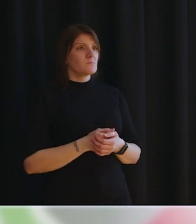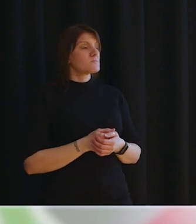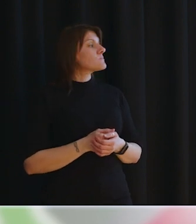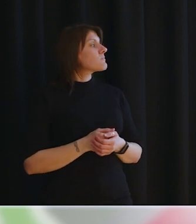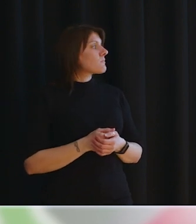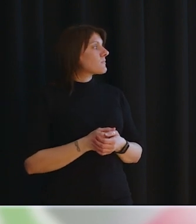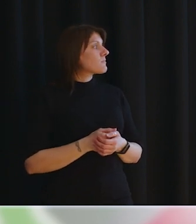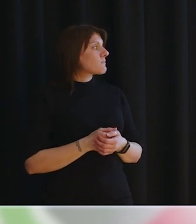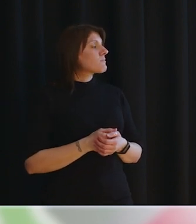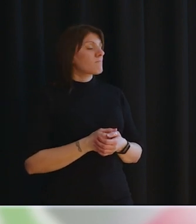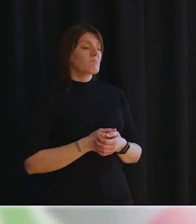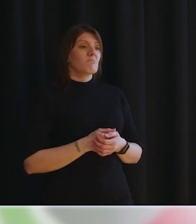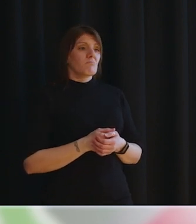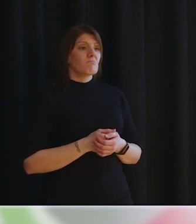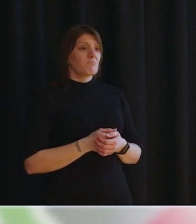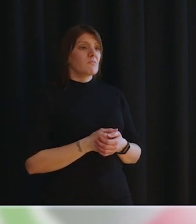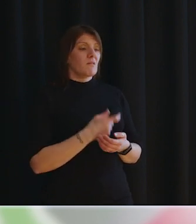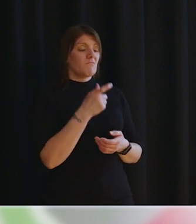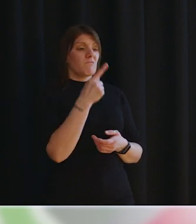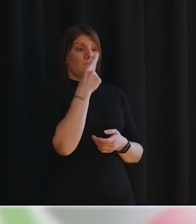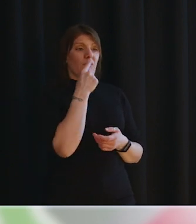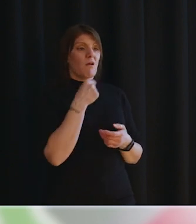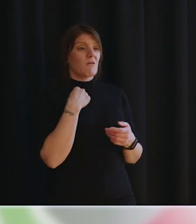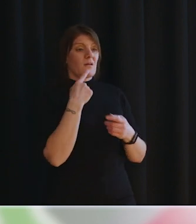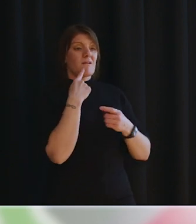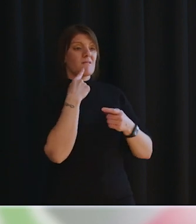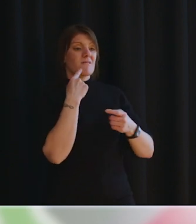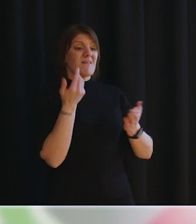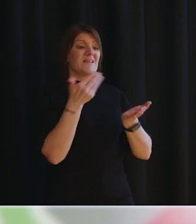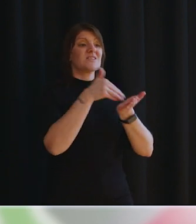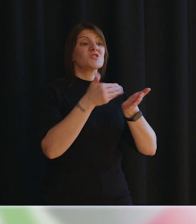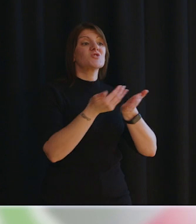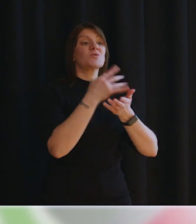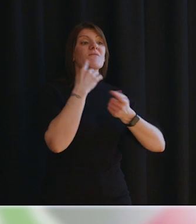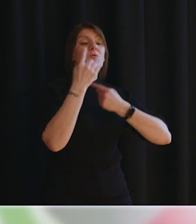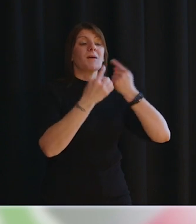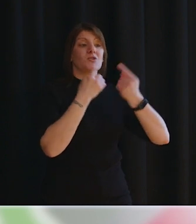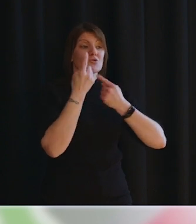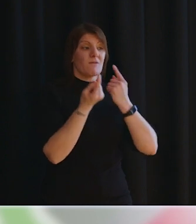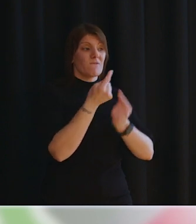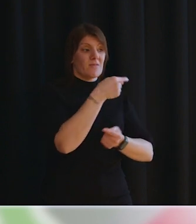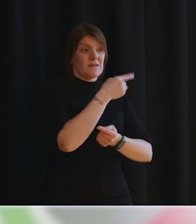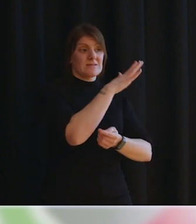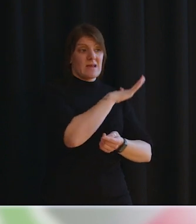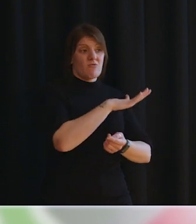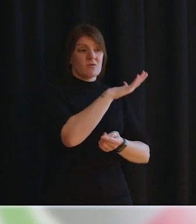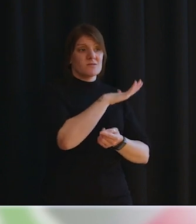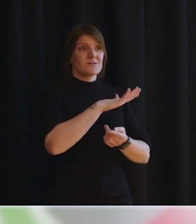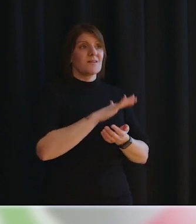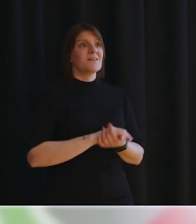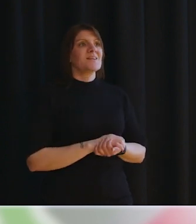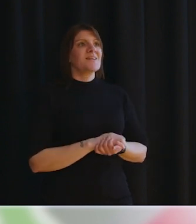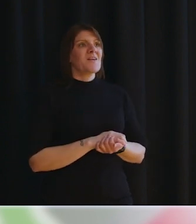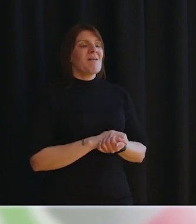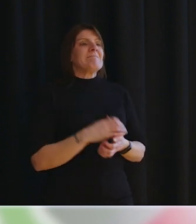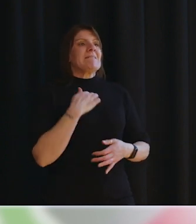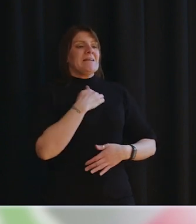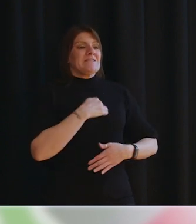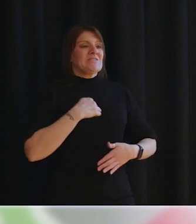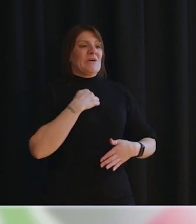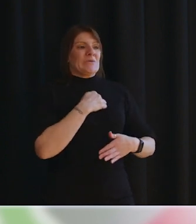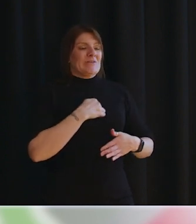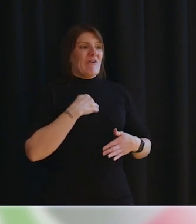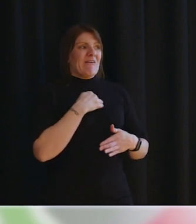for additional information around these different areas. Okay. Like I said, I'm so sorry